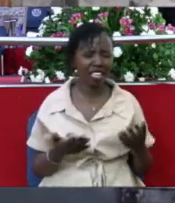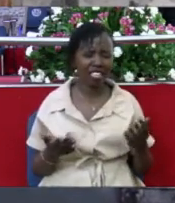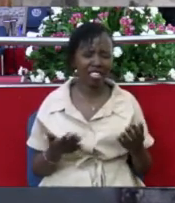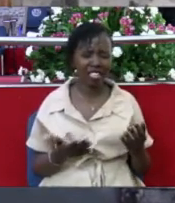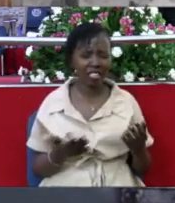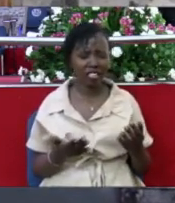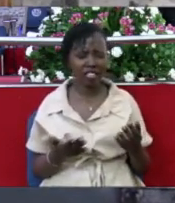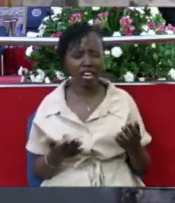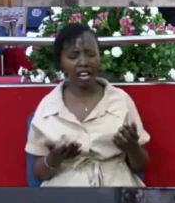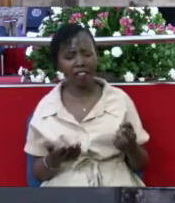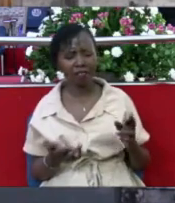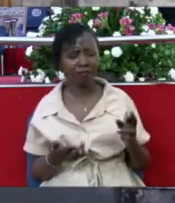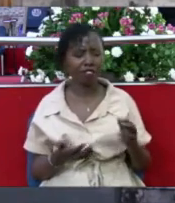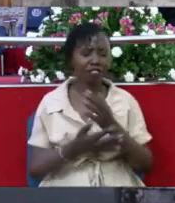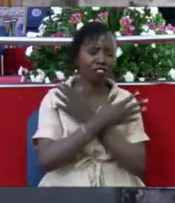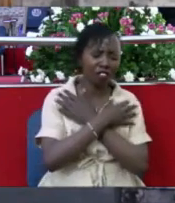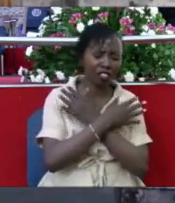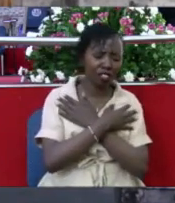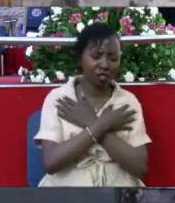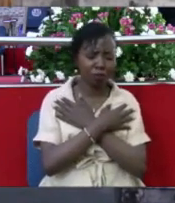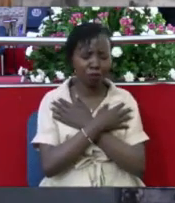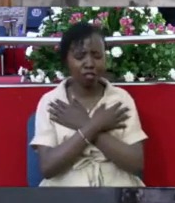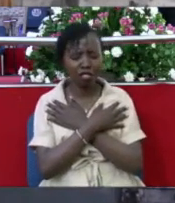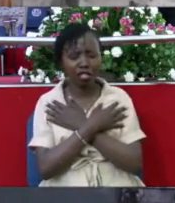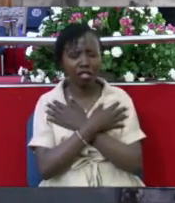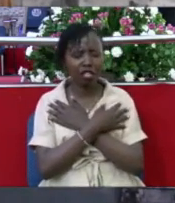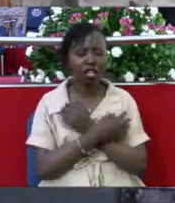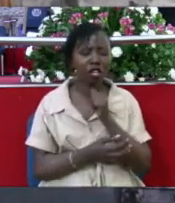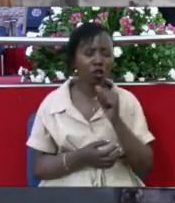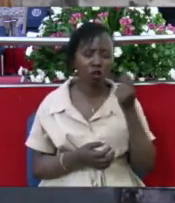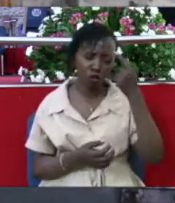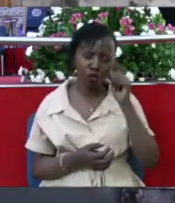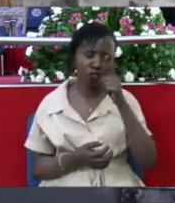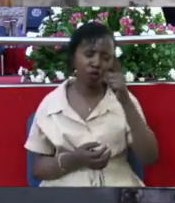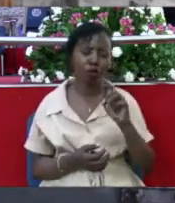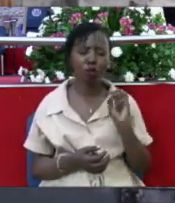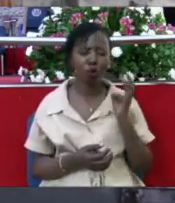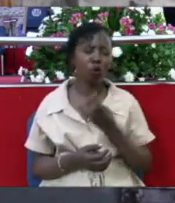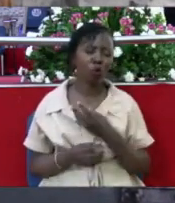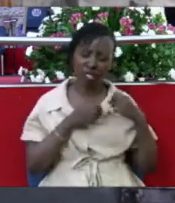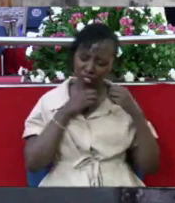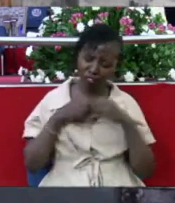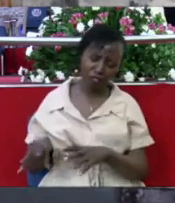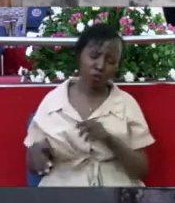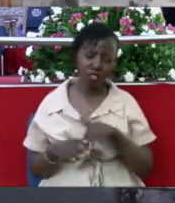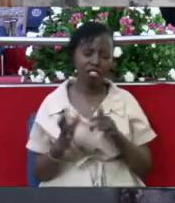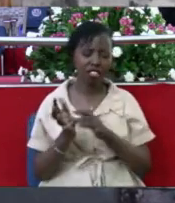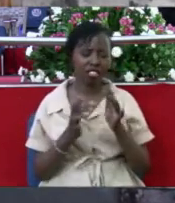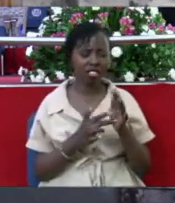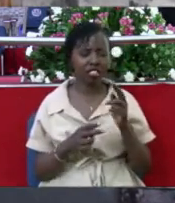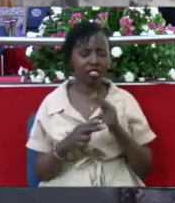whatsoever. Mahusiano yoyote Bwana. Today we renounce them in the name of Jesus. Tunayakataa kwa jina la Yesu. I pray you may give